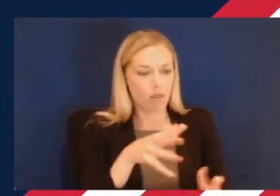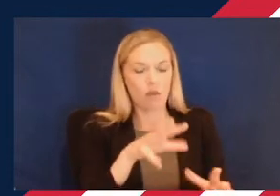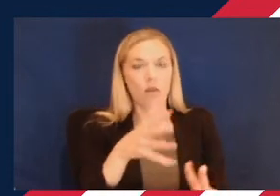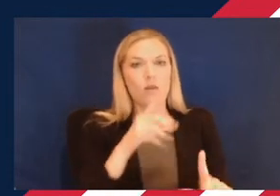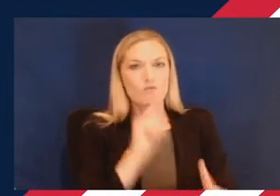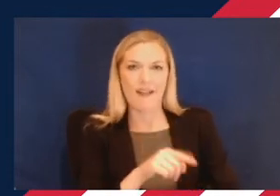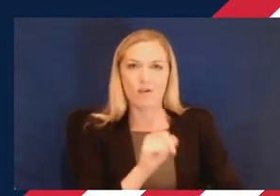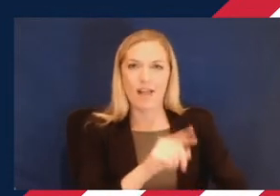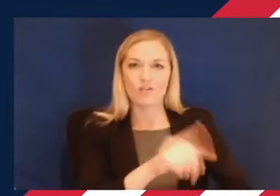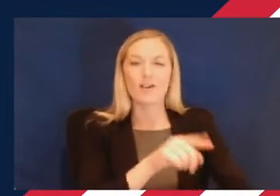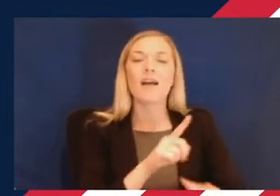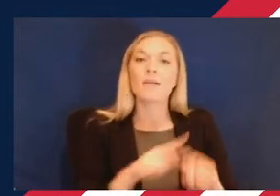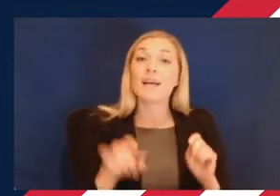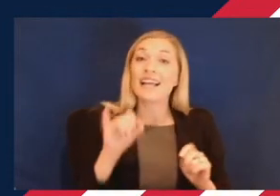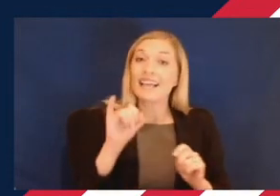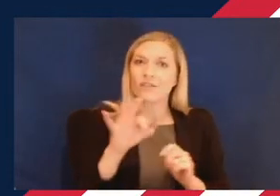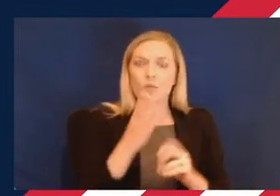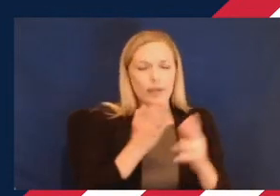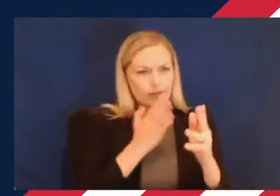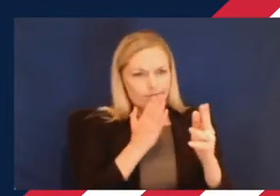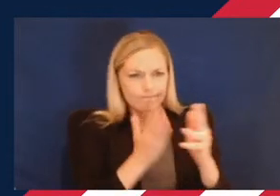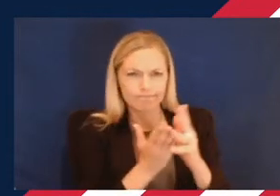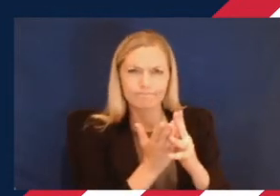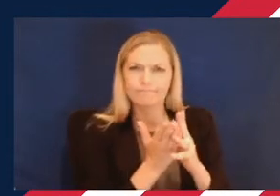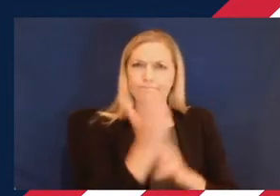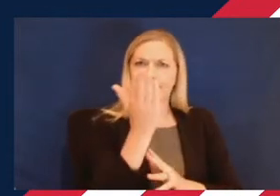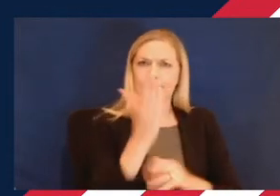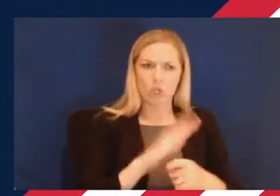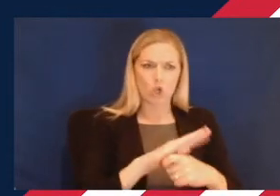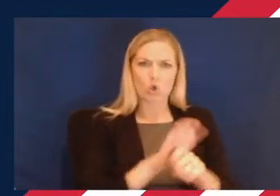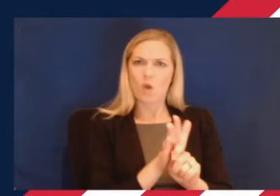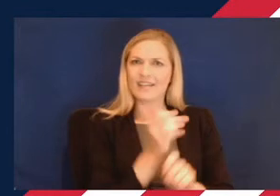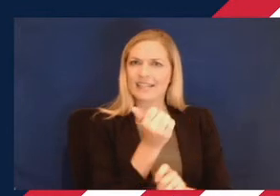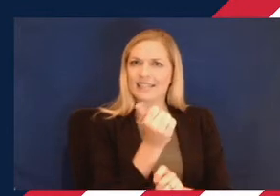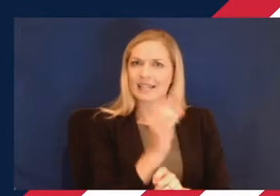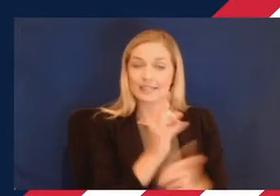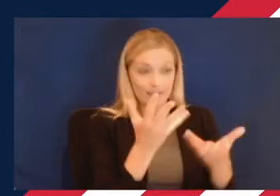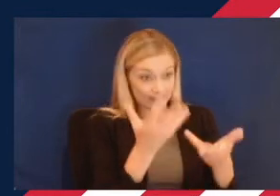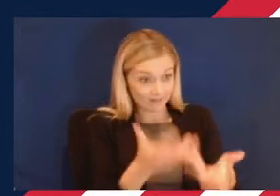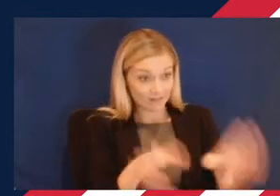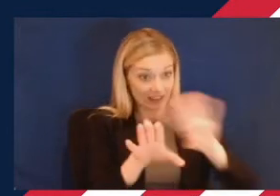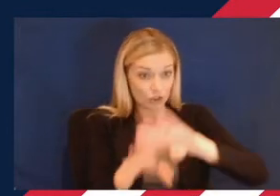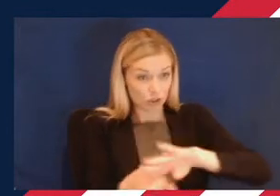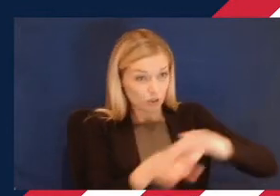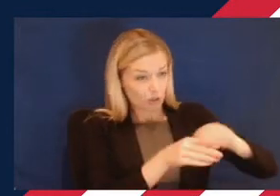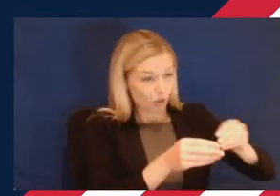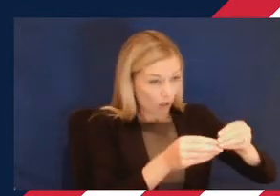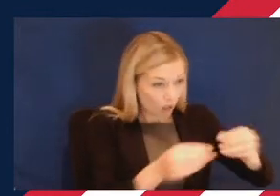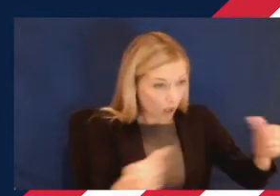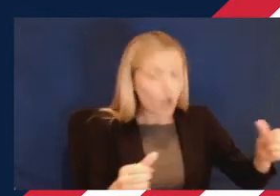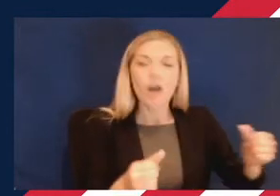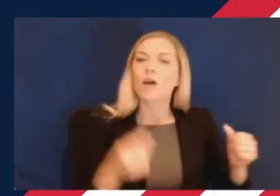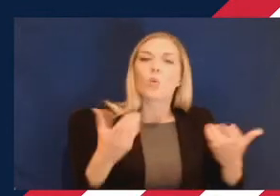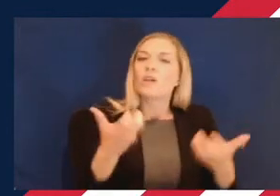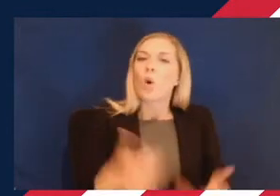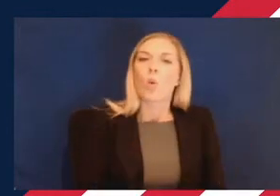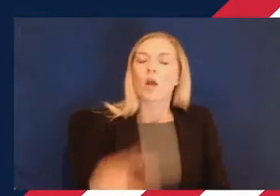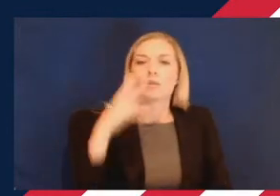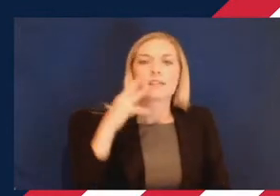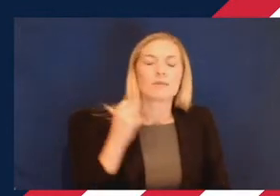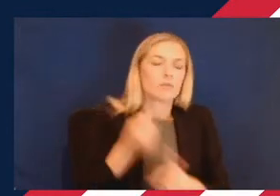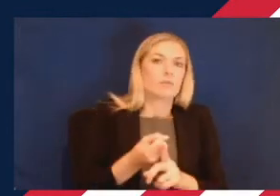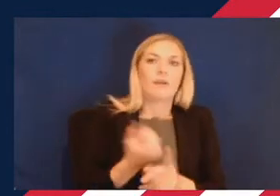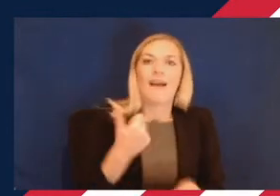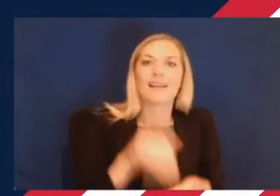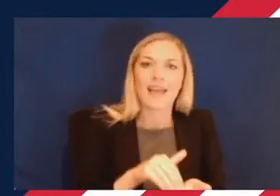COVID-19, we don't want to be in this situation again on the global stage. So making sure that we're setting up a global architecture that's fit for purpose. So